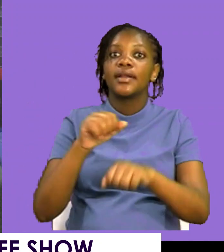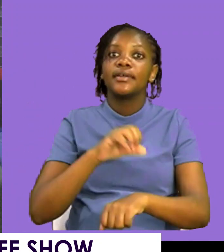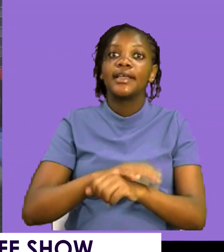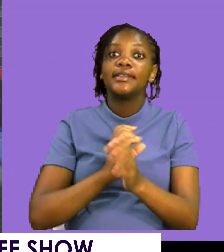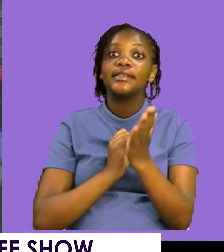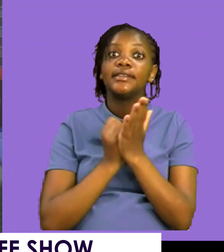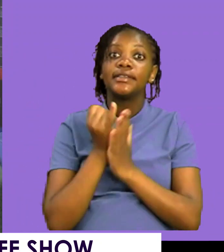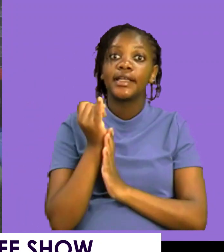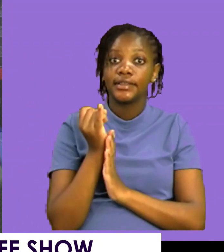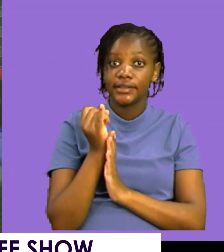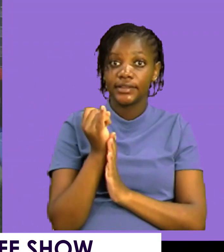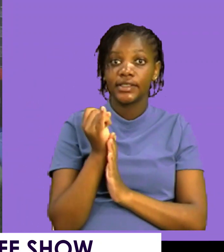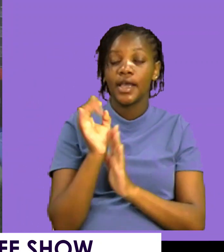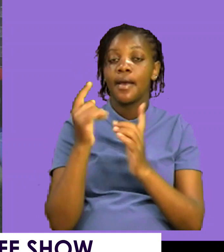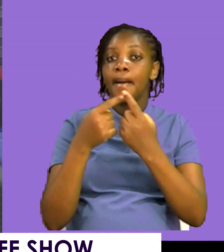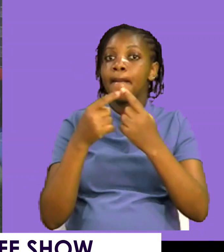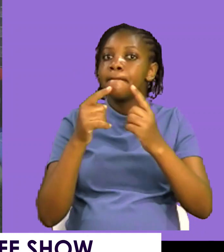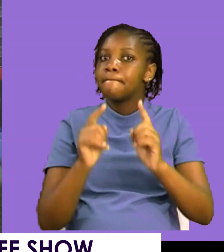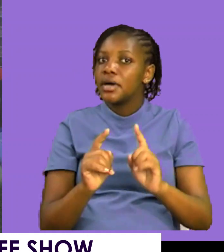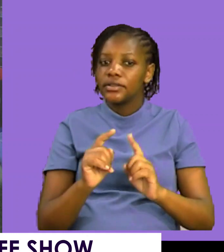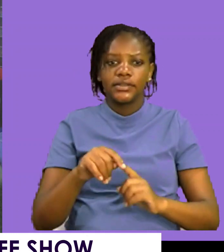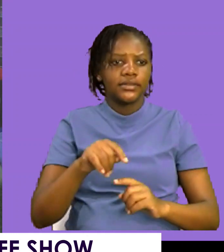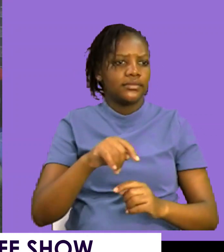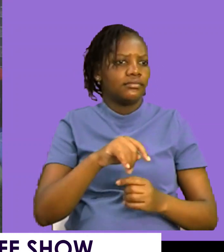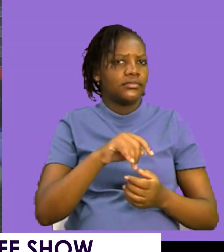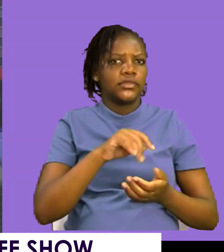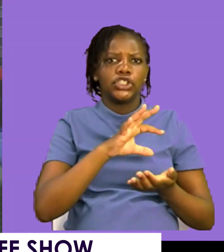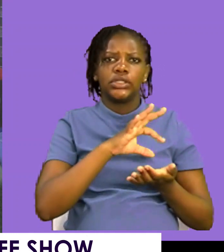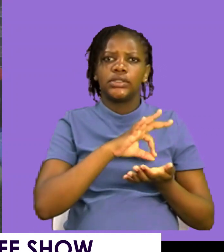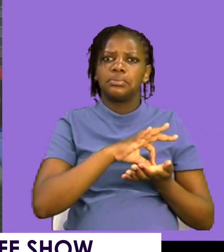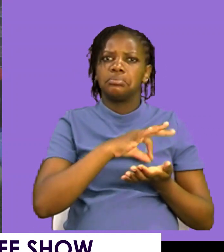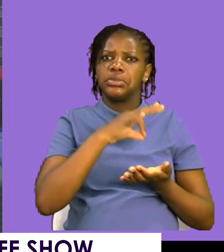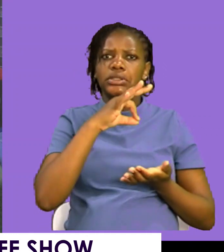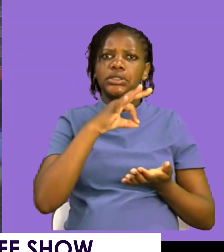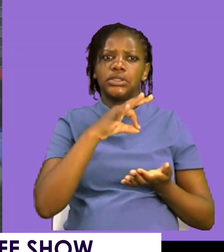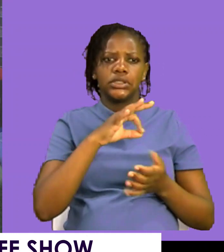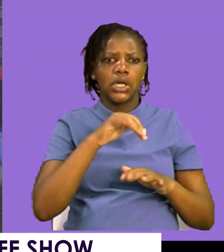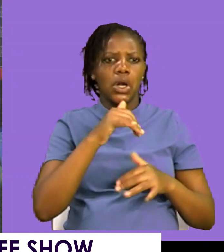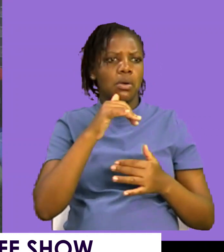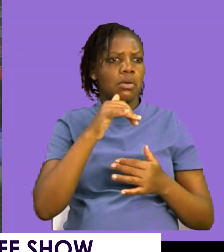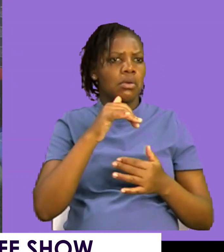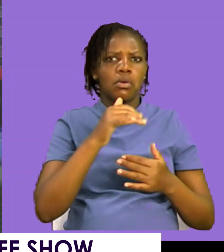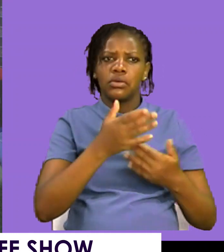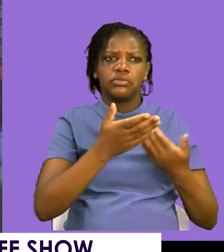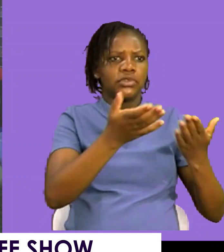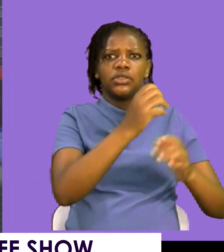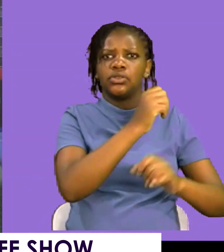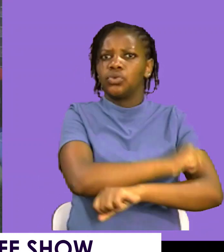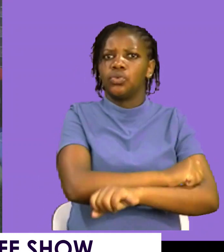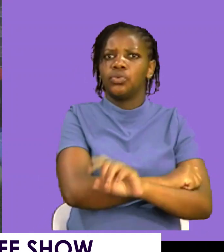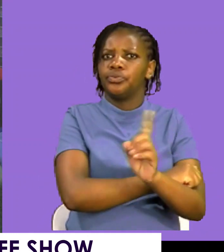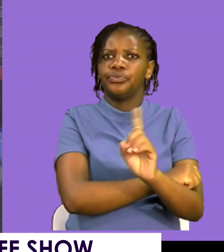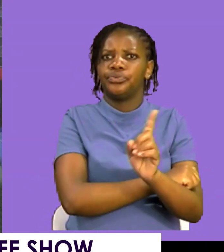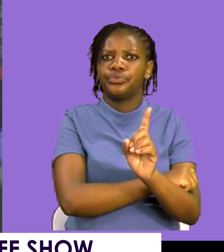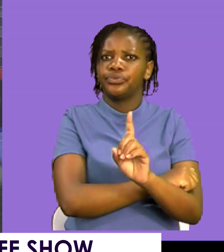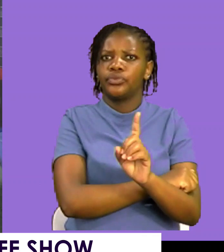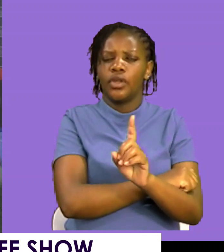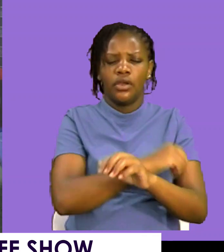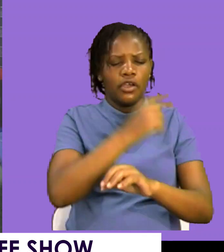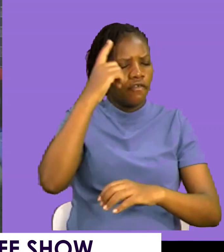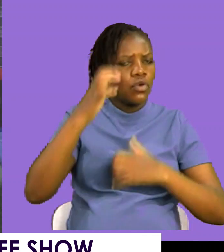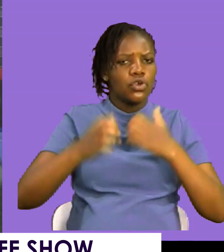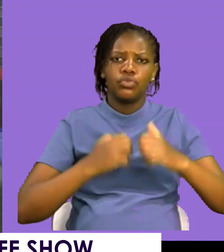intelligent. But no one takes that soul, that mind to school for